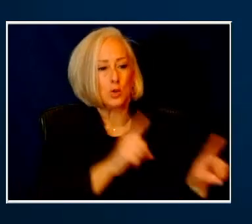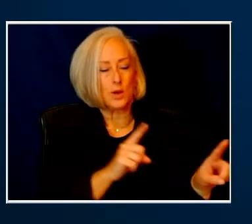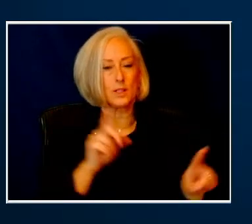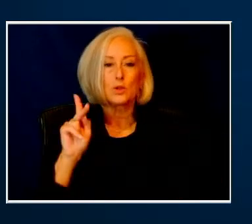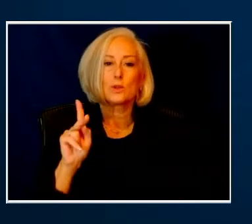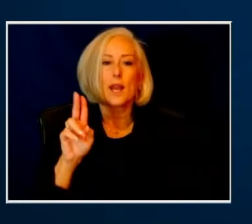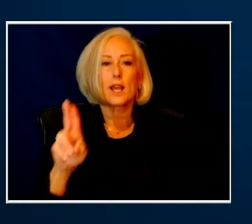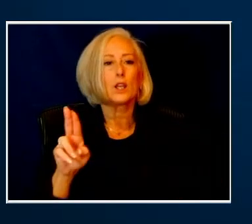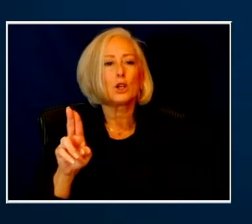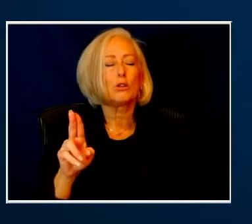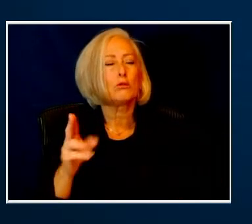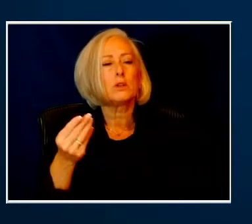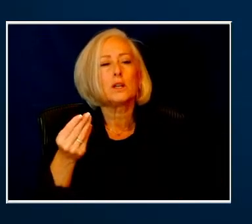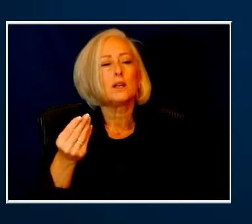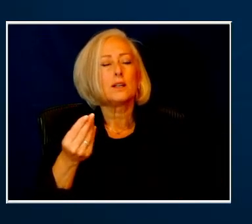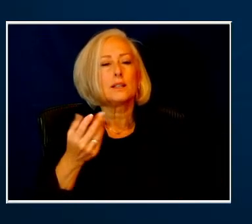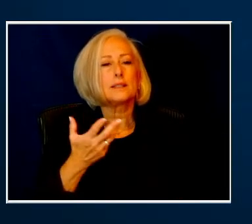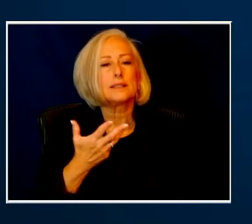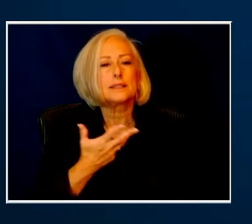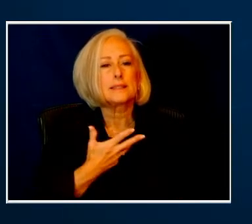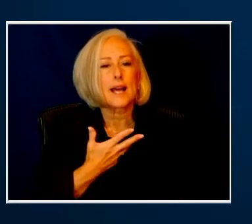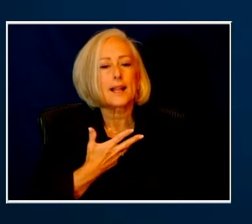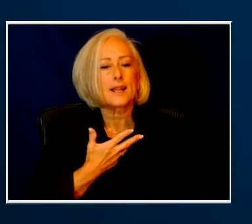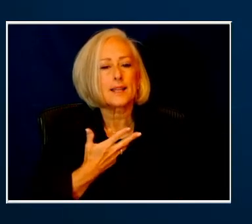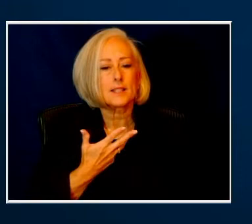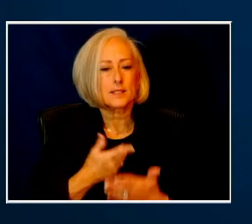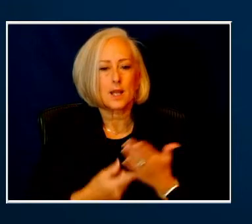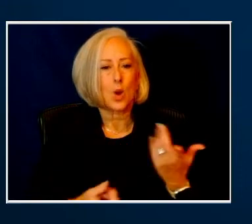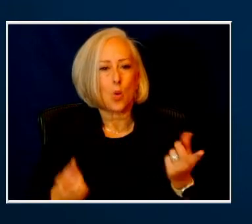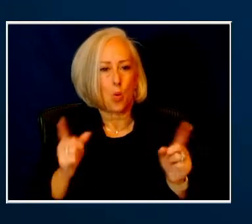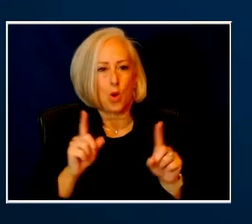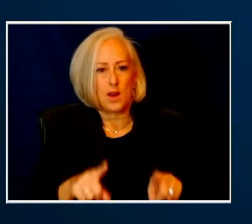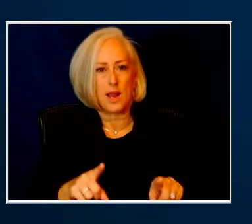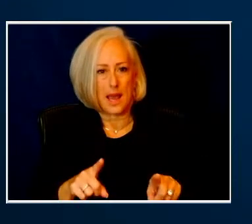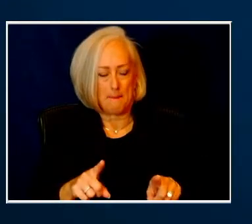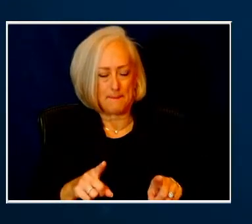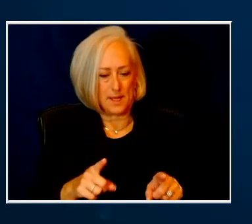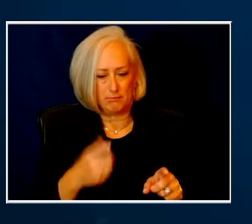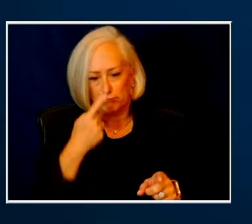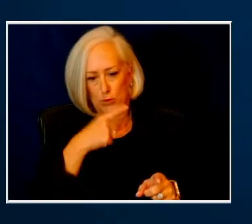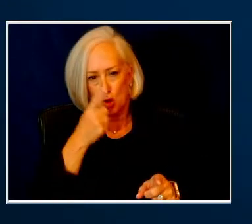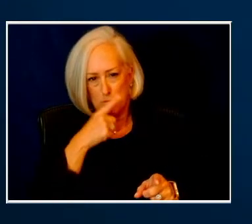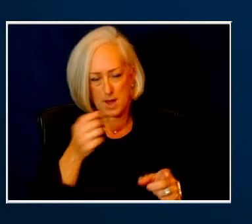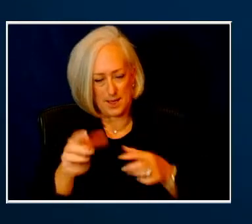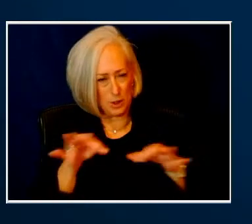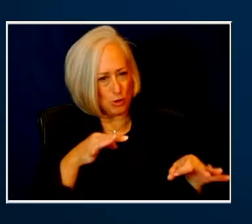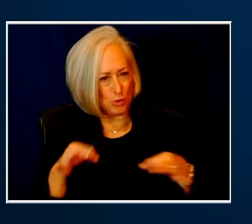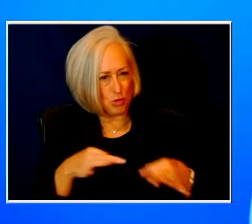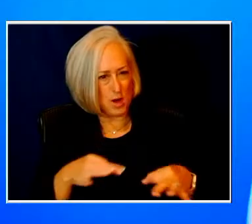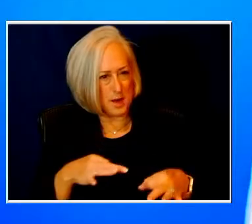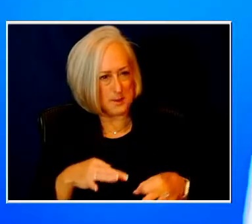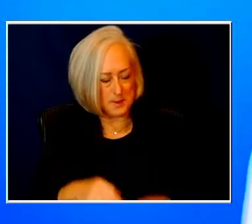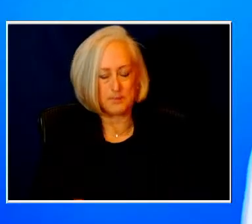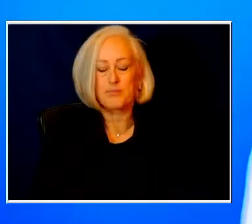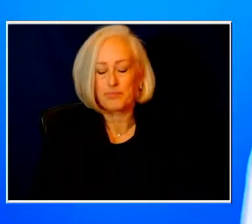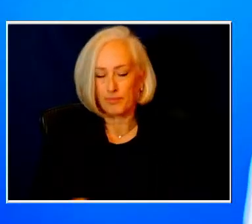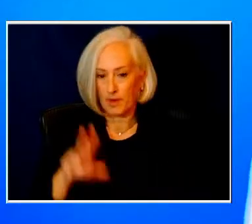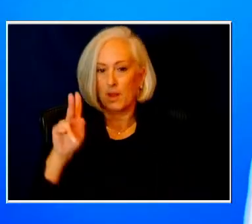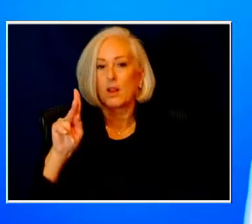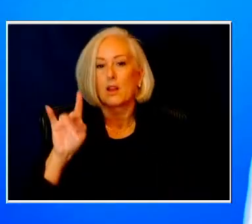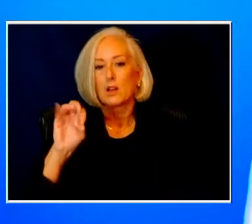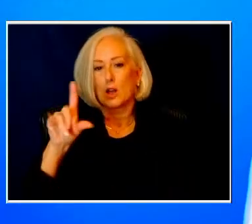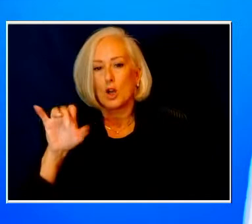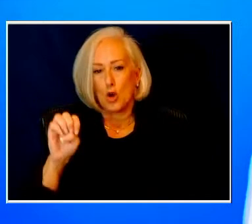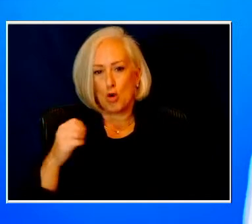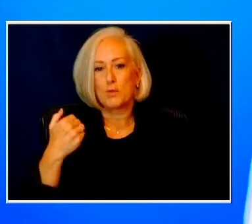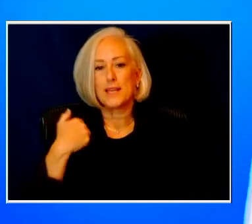exactly how that all worked and what kind of take us inside. Sure. So she did have she had her original biopsy done at